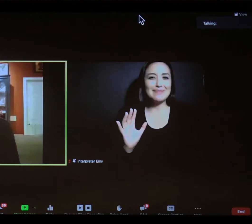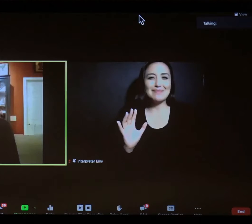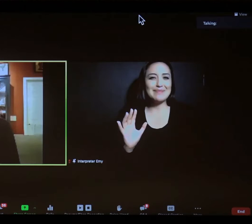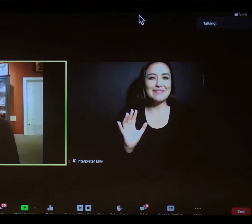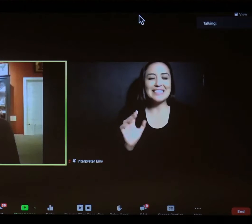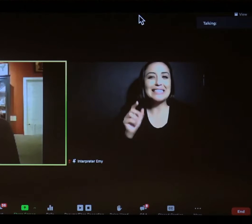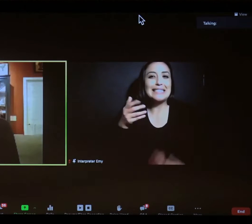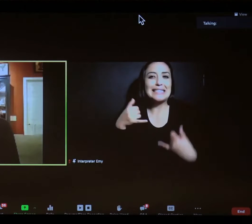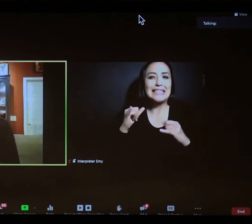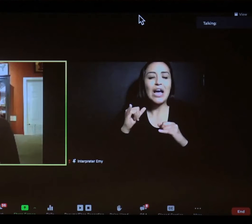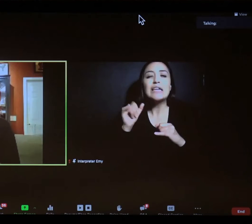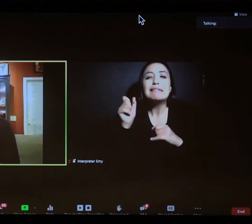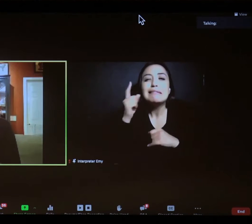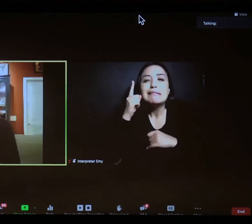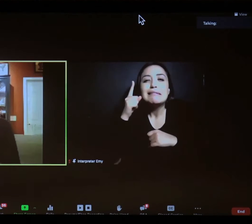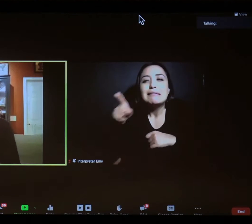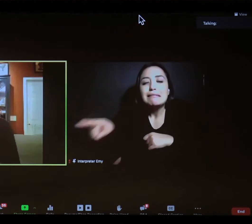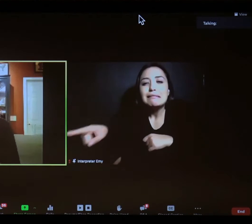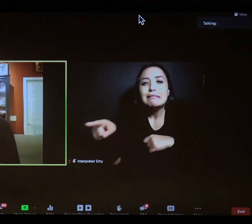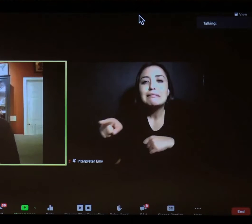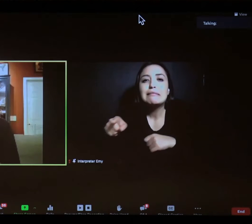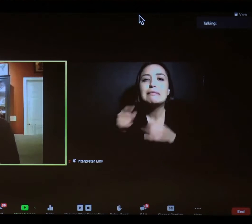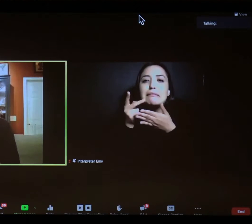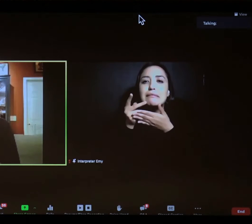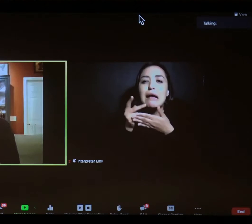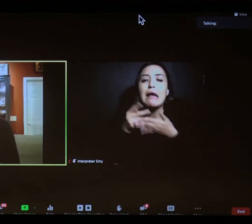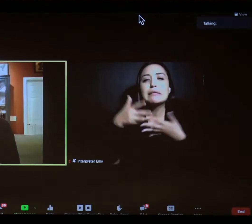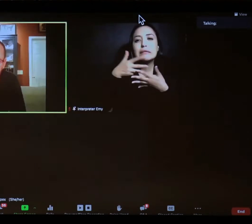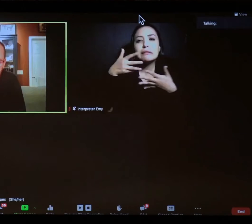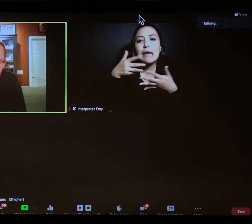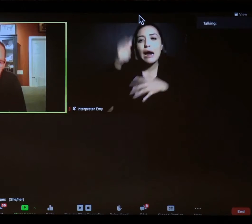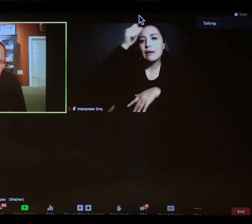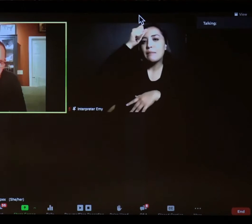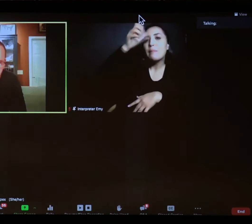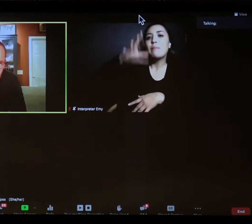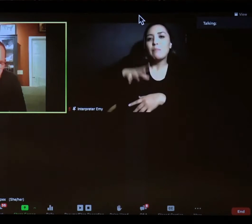of males, and you know, he has every right to be. Most wolves are.